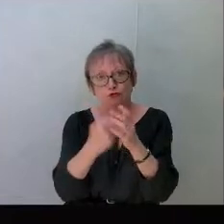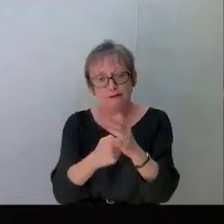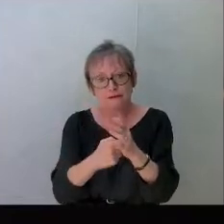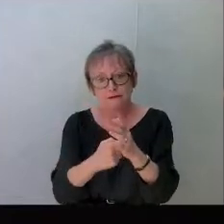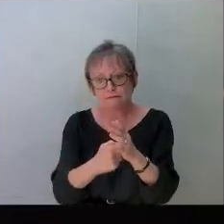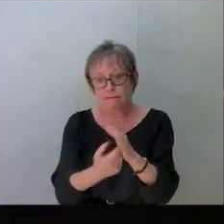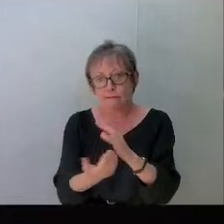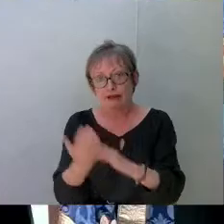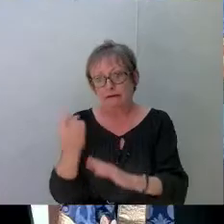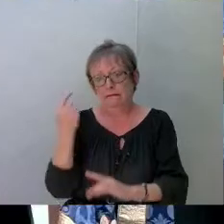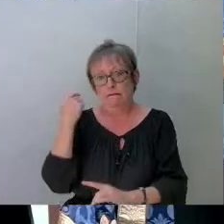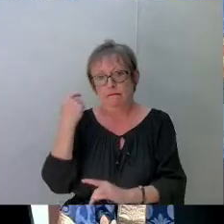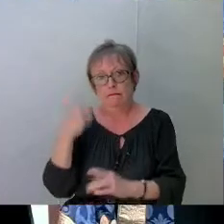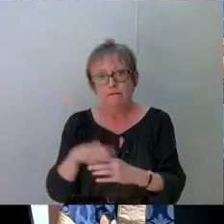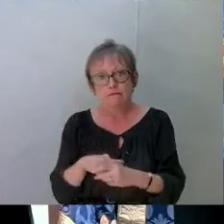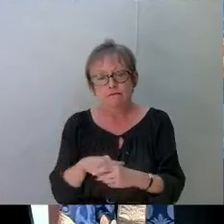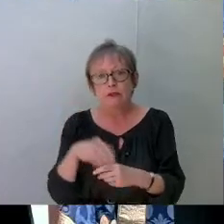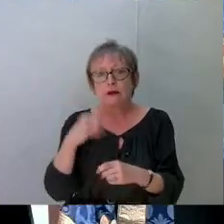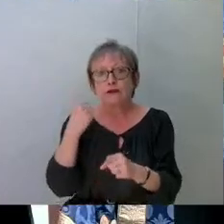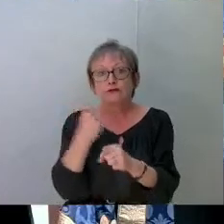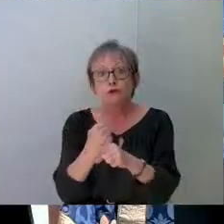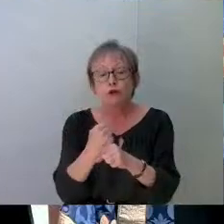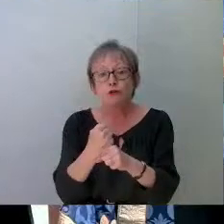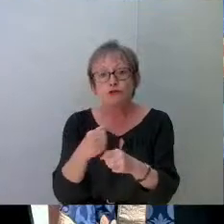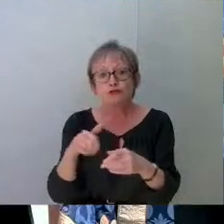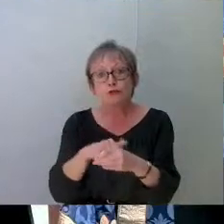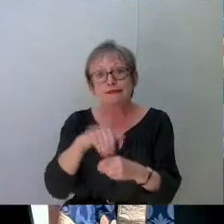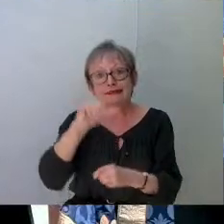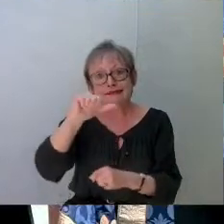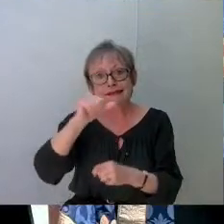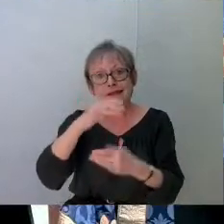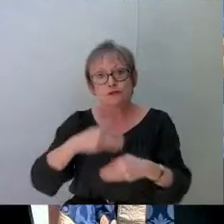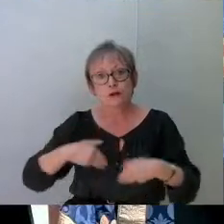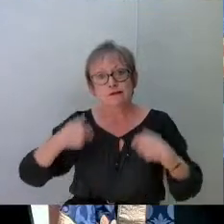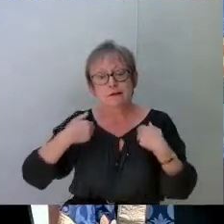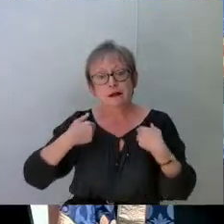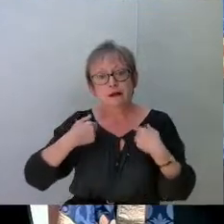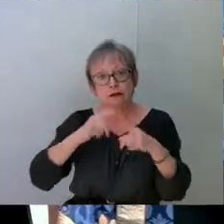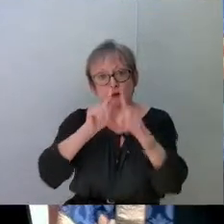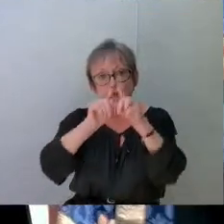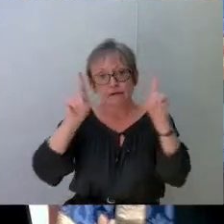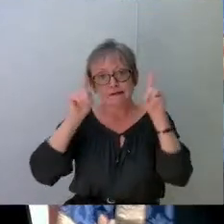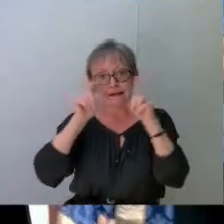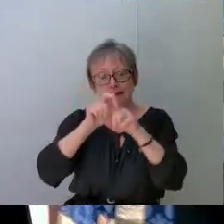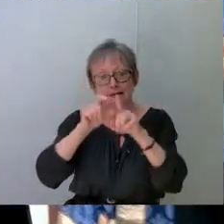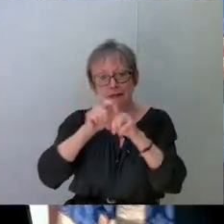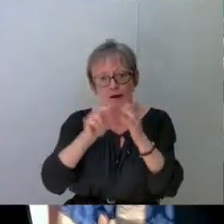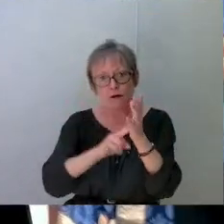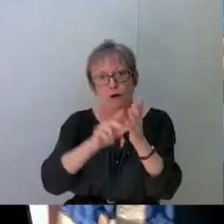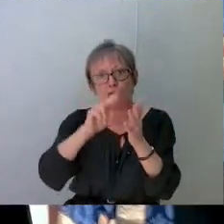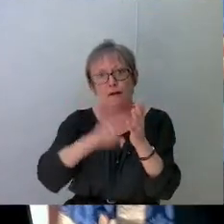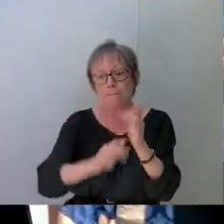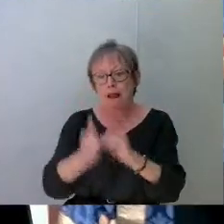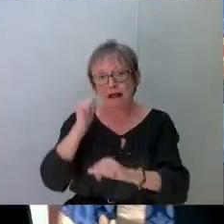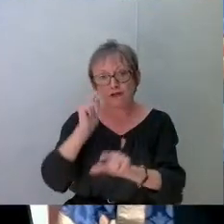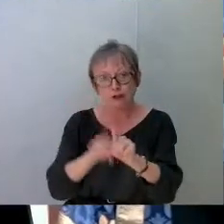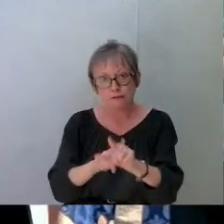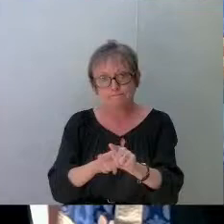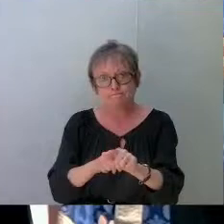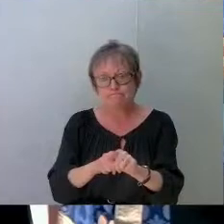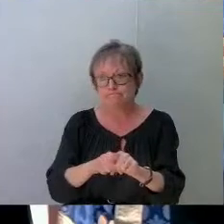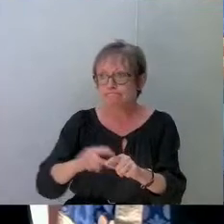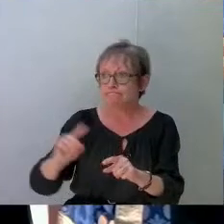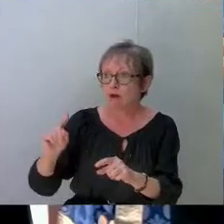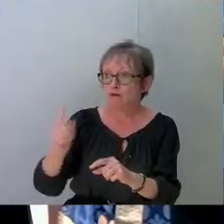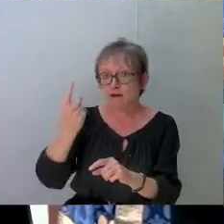earlier. George was installed as the 6th Chancellor of the University of Dundee in November last year. So this is